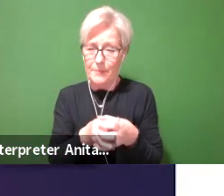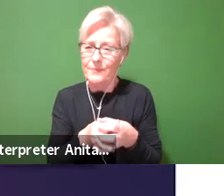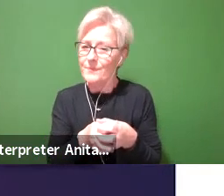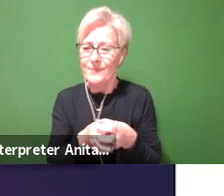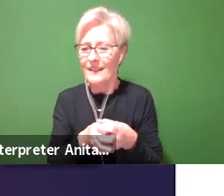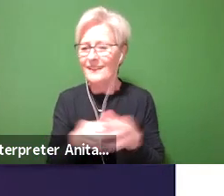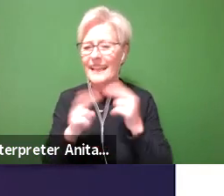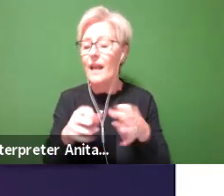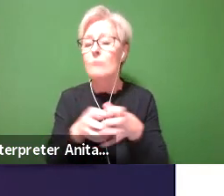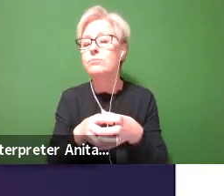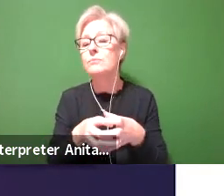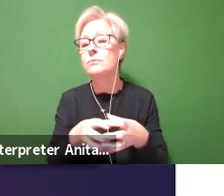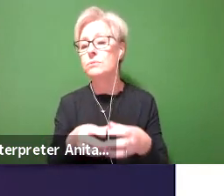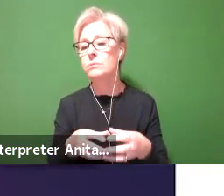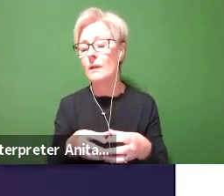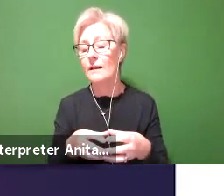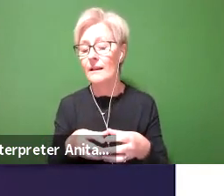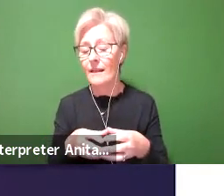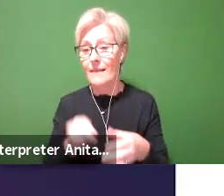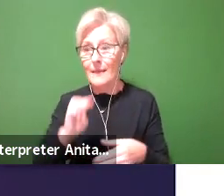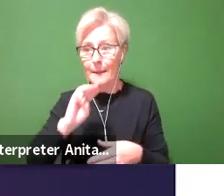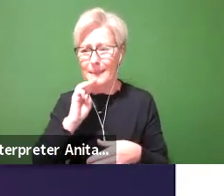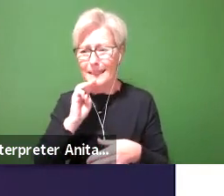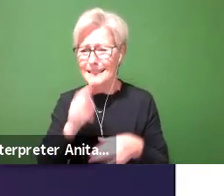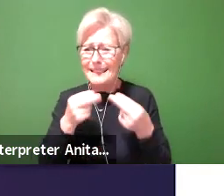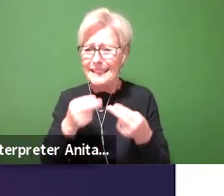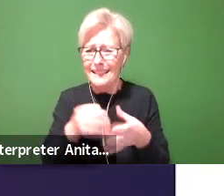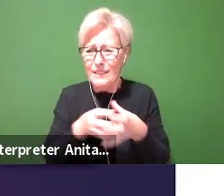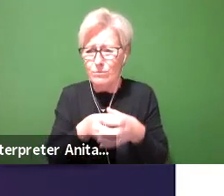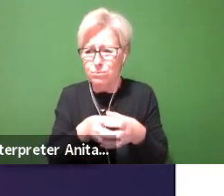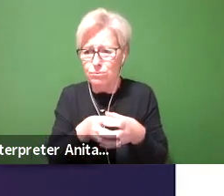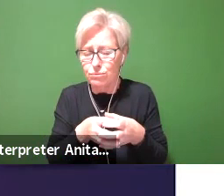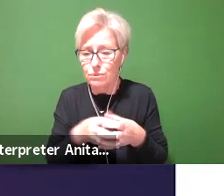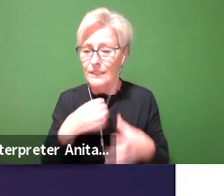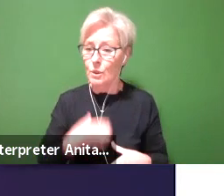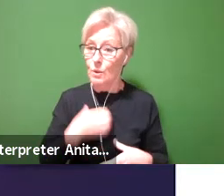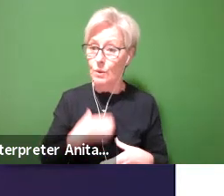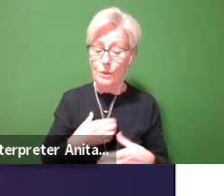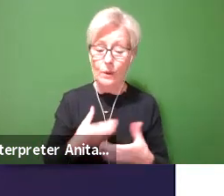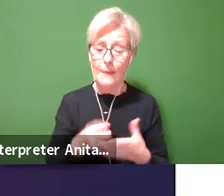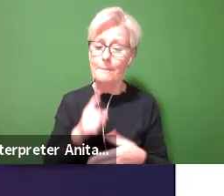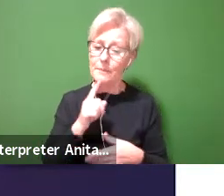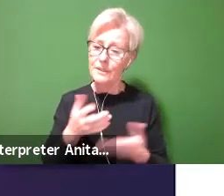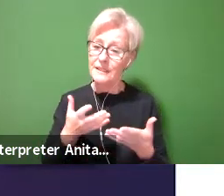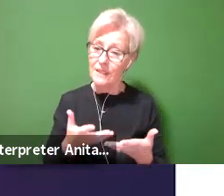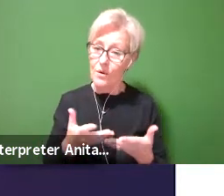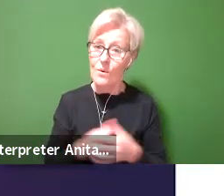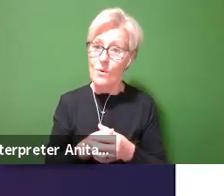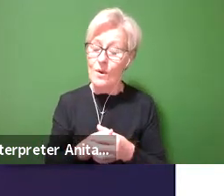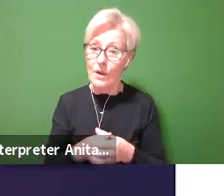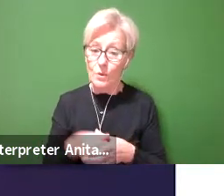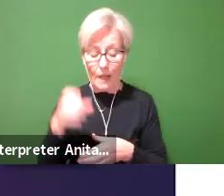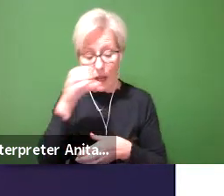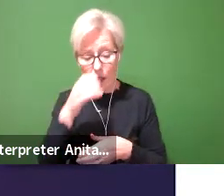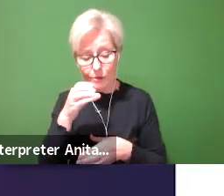to the toilet, okay? That may be accompanied by frequency. Again, here, our role is to look at the bladder